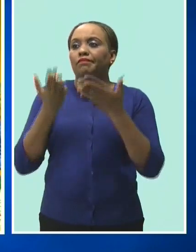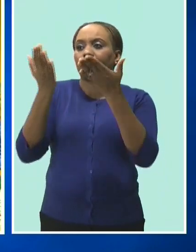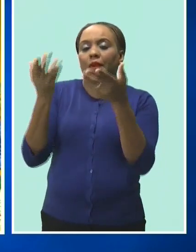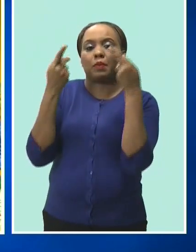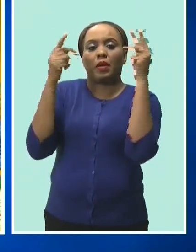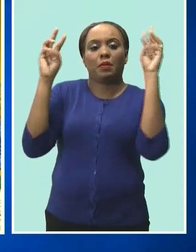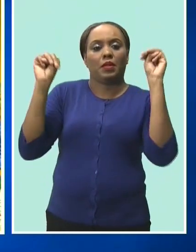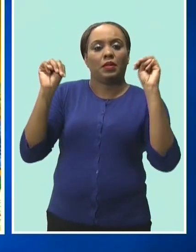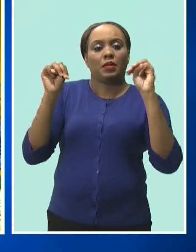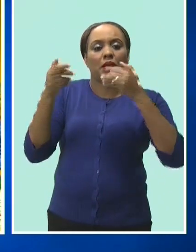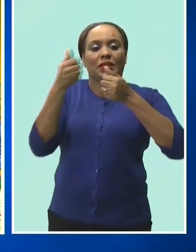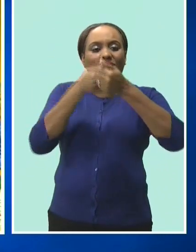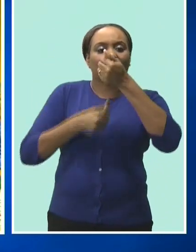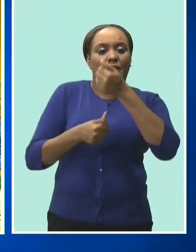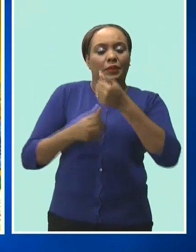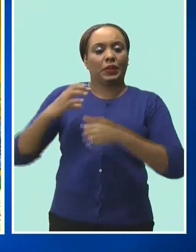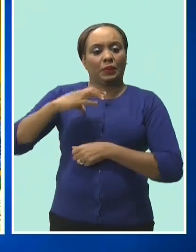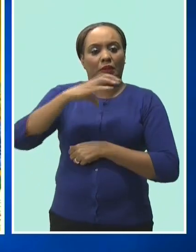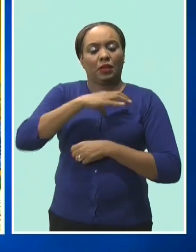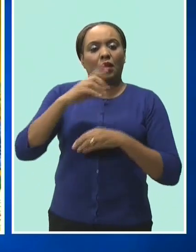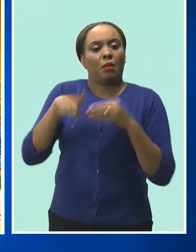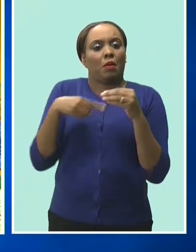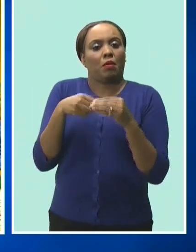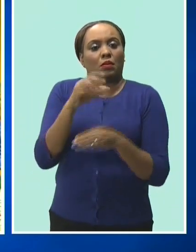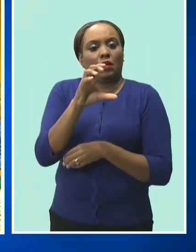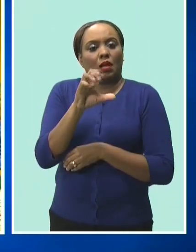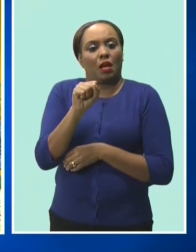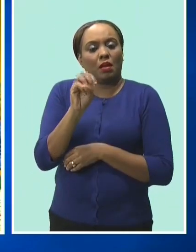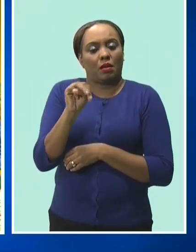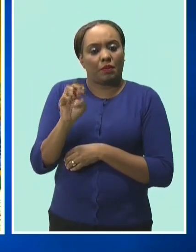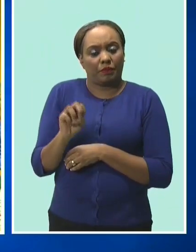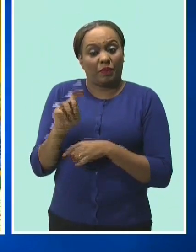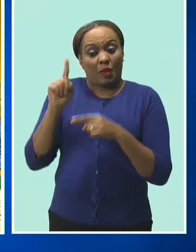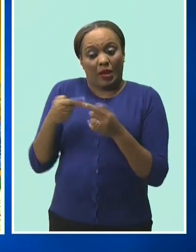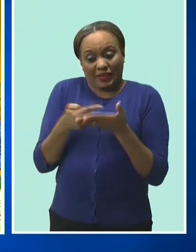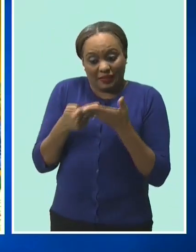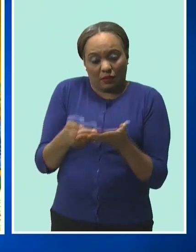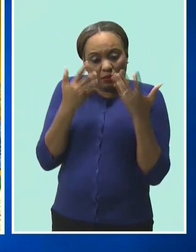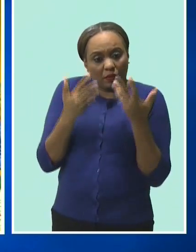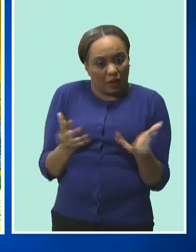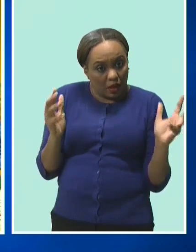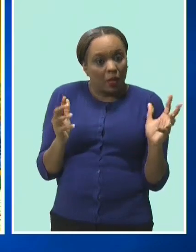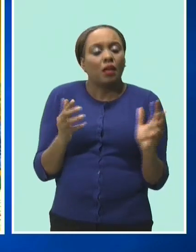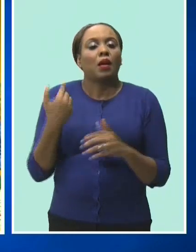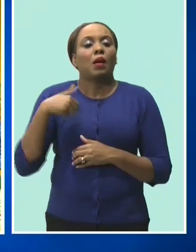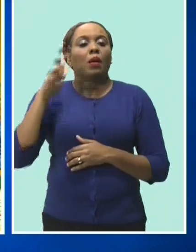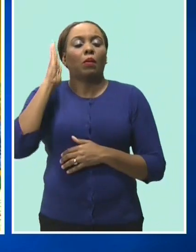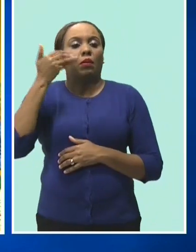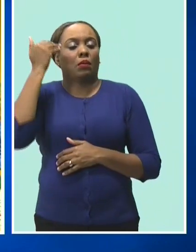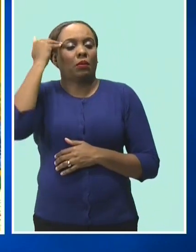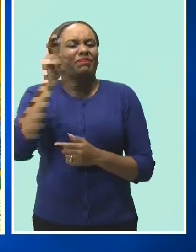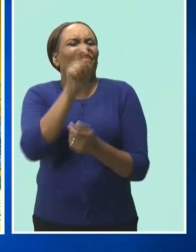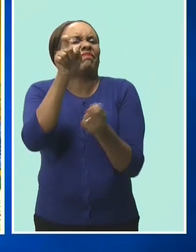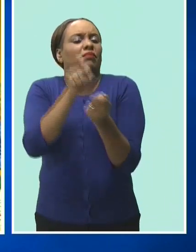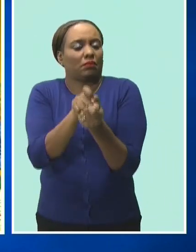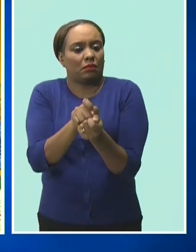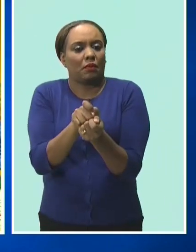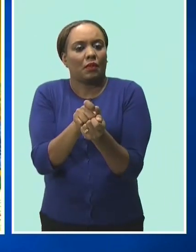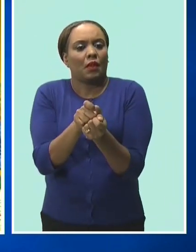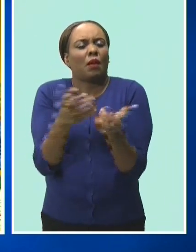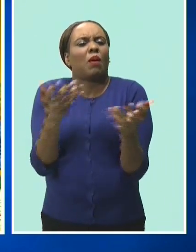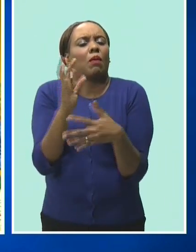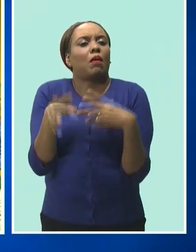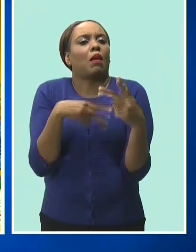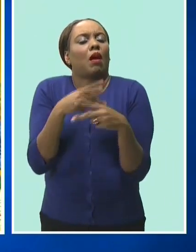Subcommittee on the CSME. So it is only when that discussion takes place we will know exactly what shape this